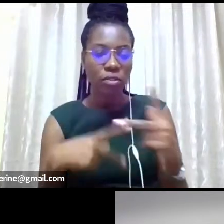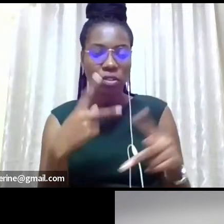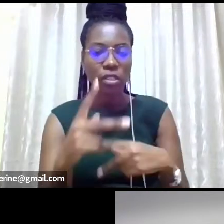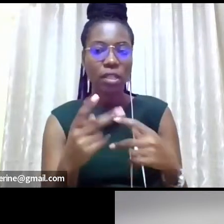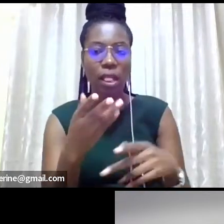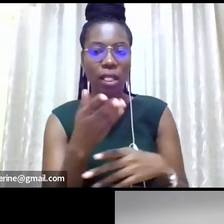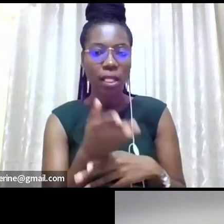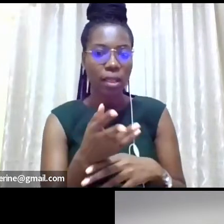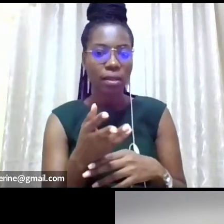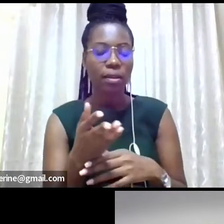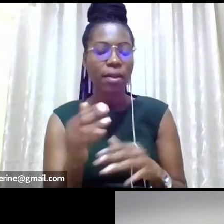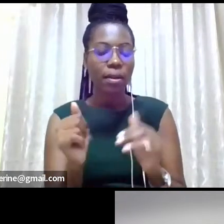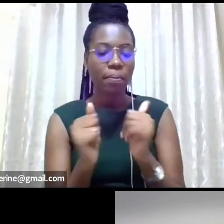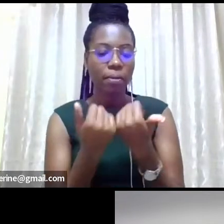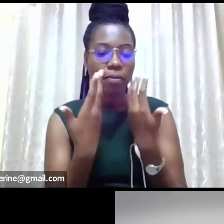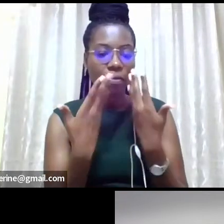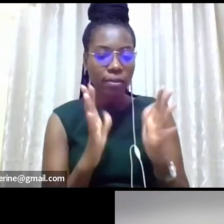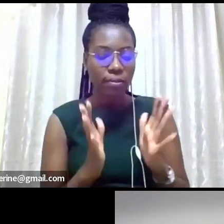instigated.